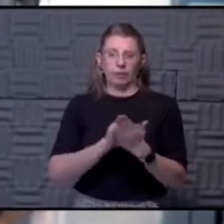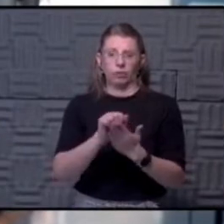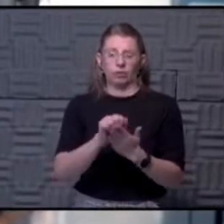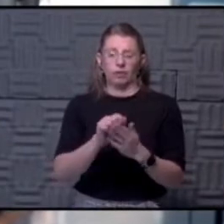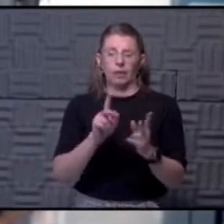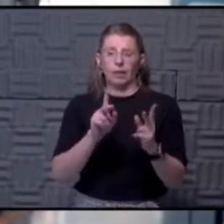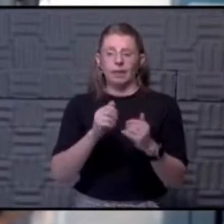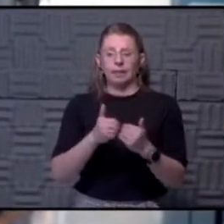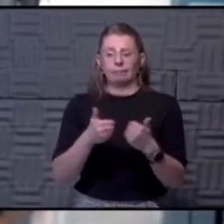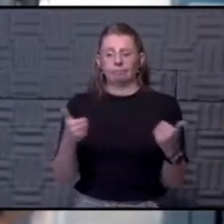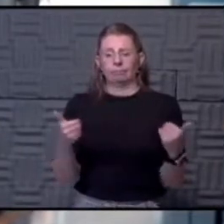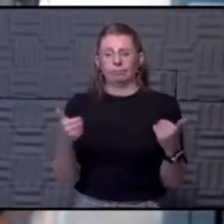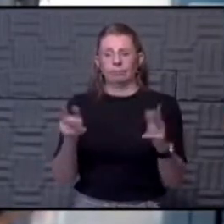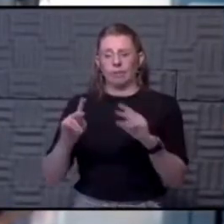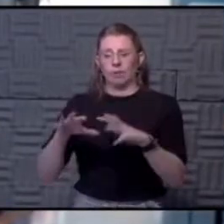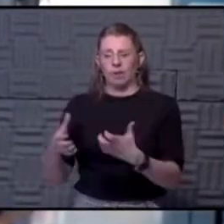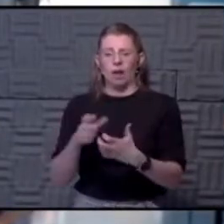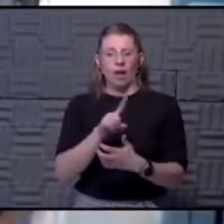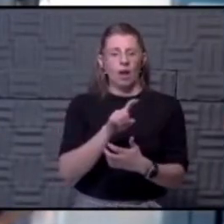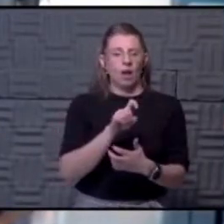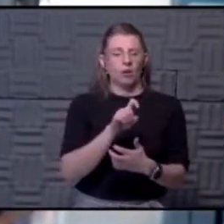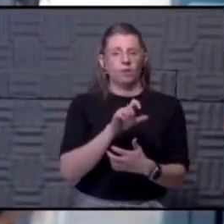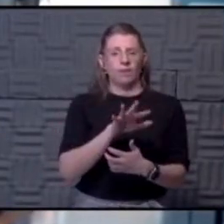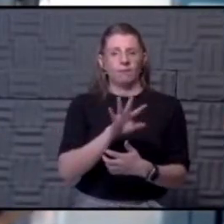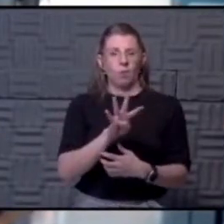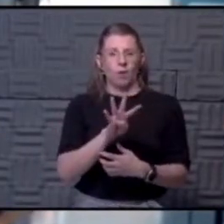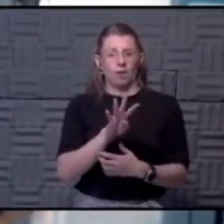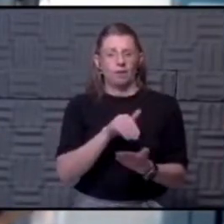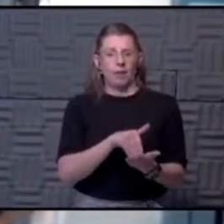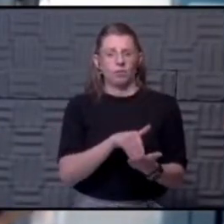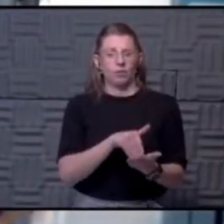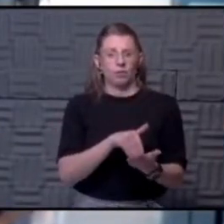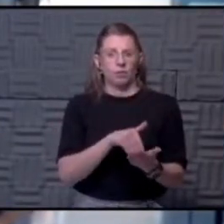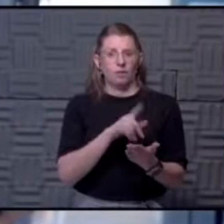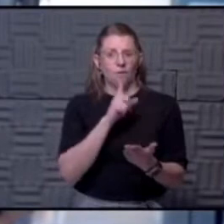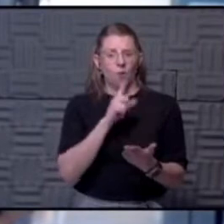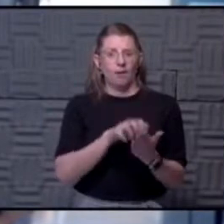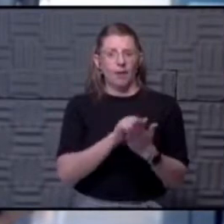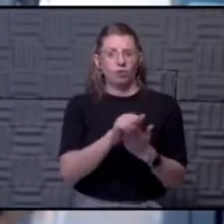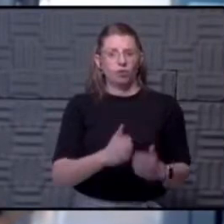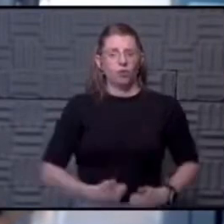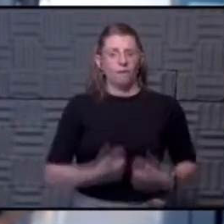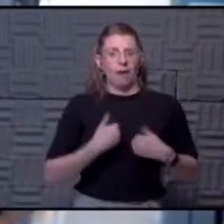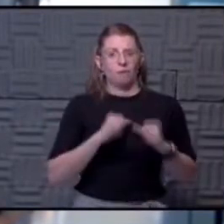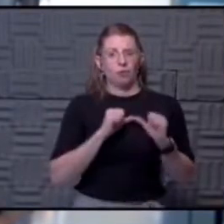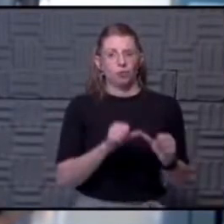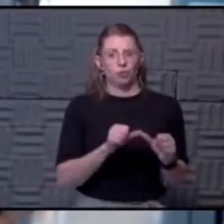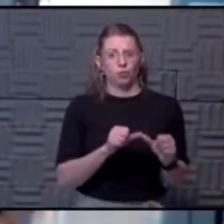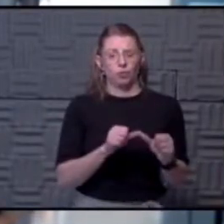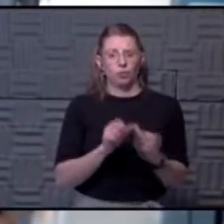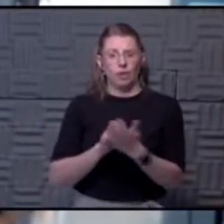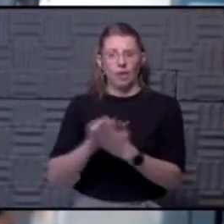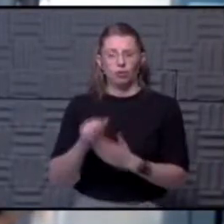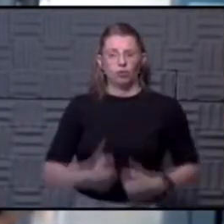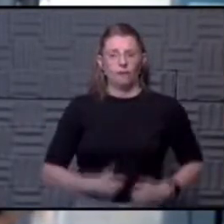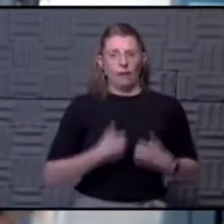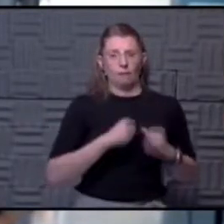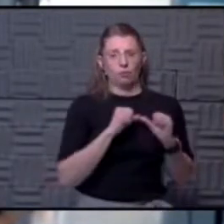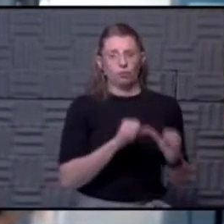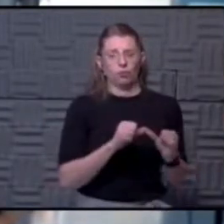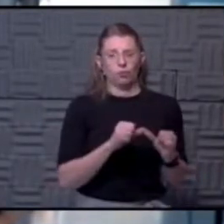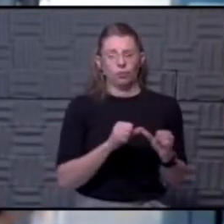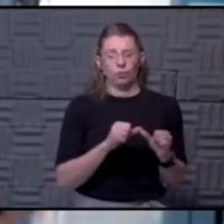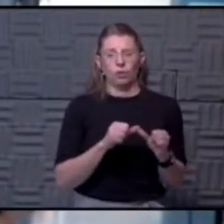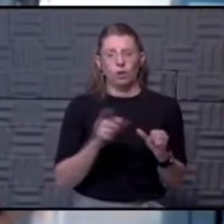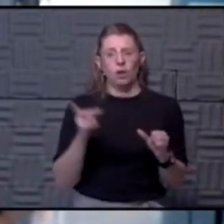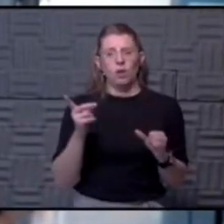population than the 154,000 people that are cancer survivors. And because cancer survivors are, to Dr.